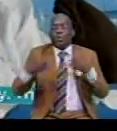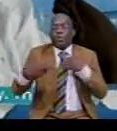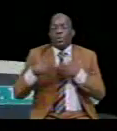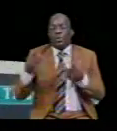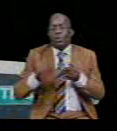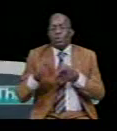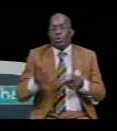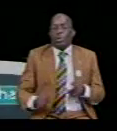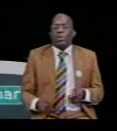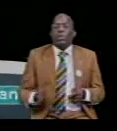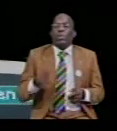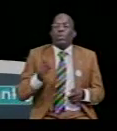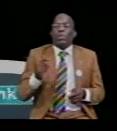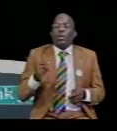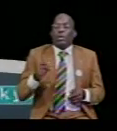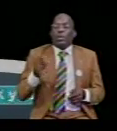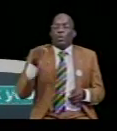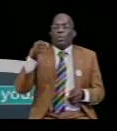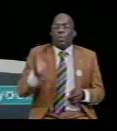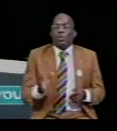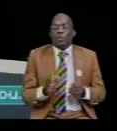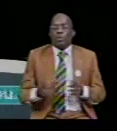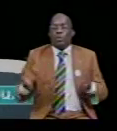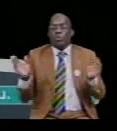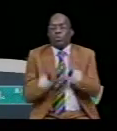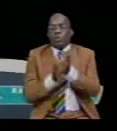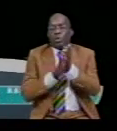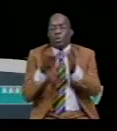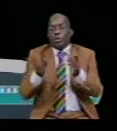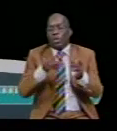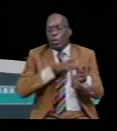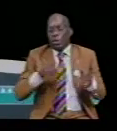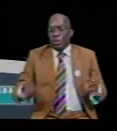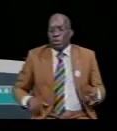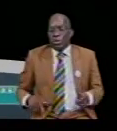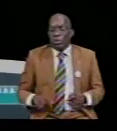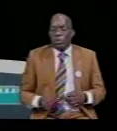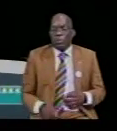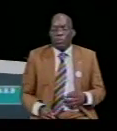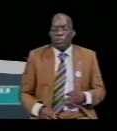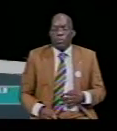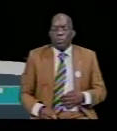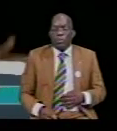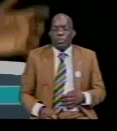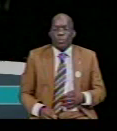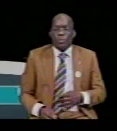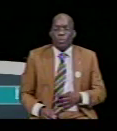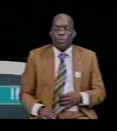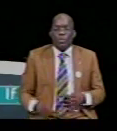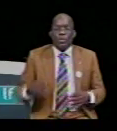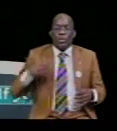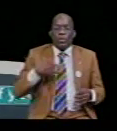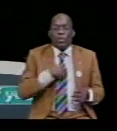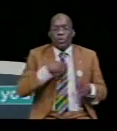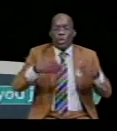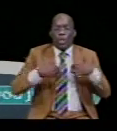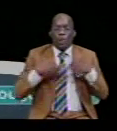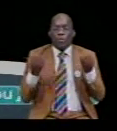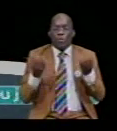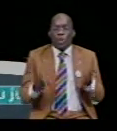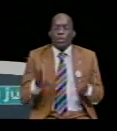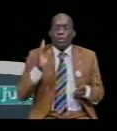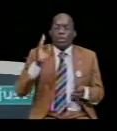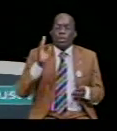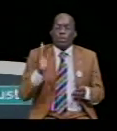Lord. I say praise the Lord. We have many testimonies here tonight, and as you hear